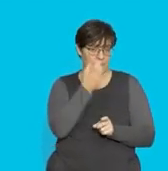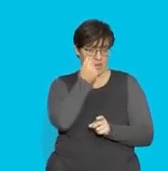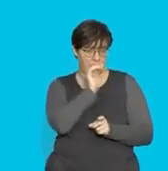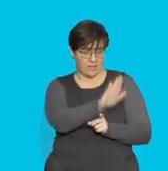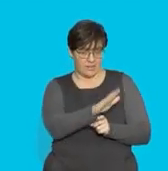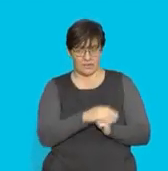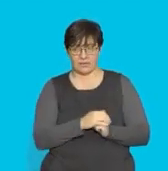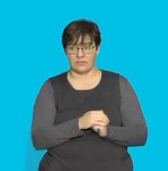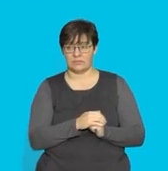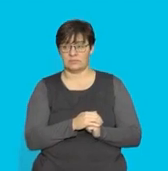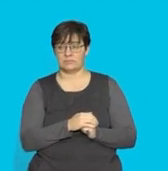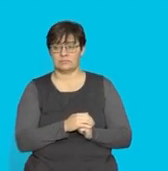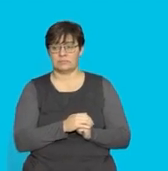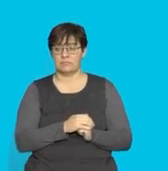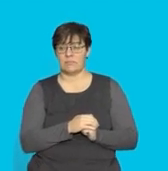male.